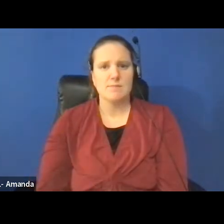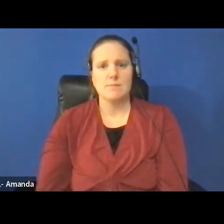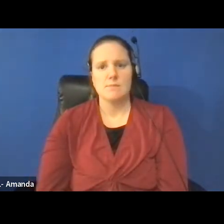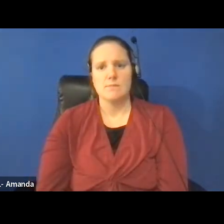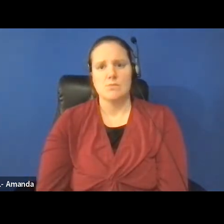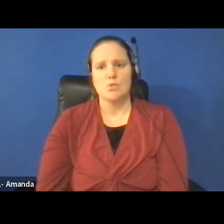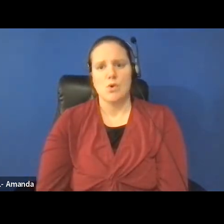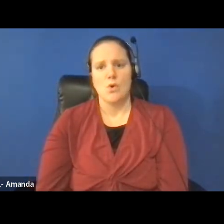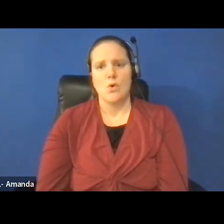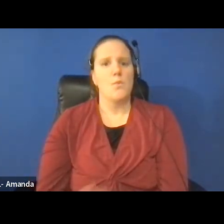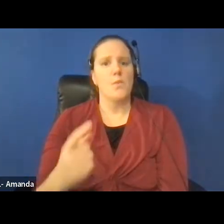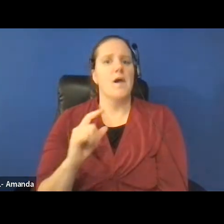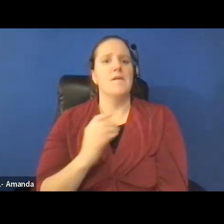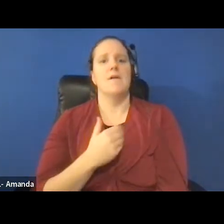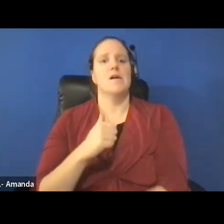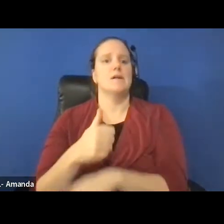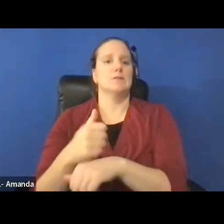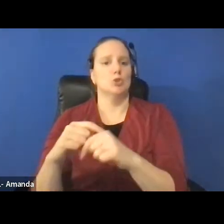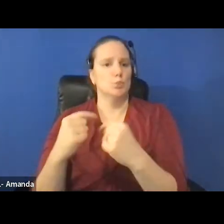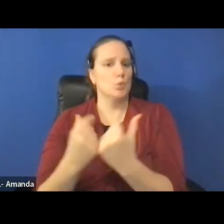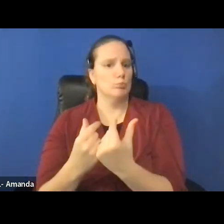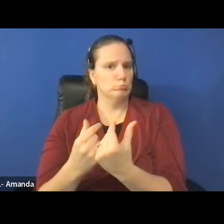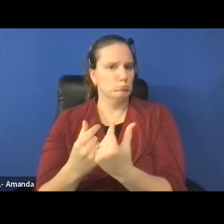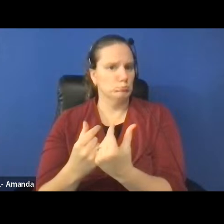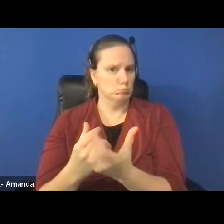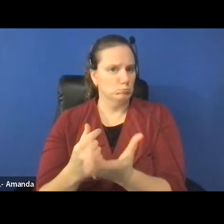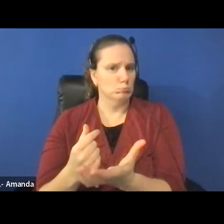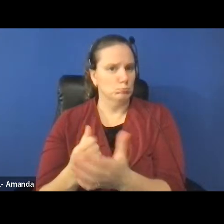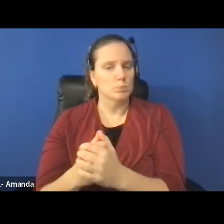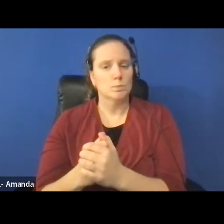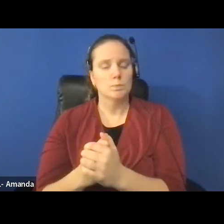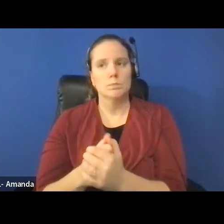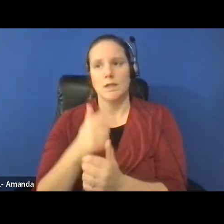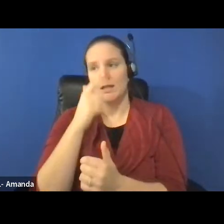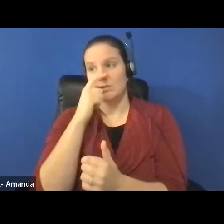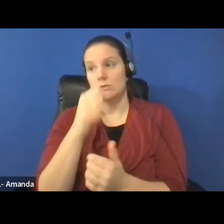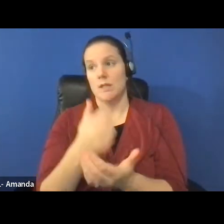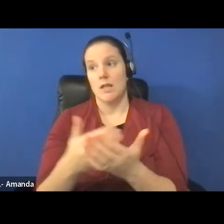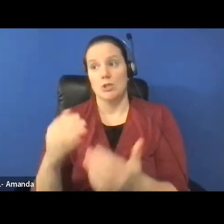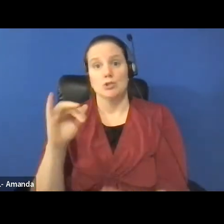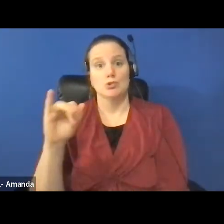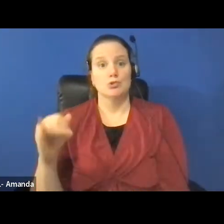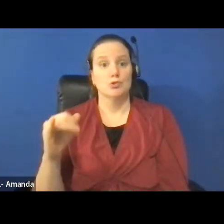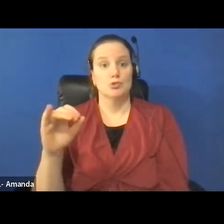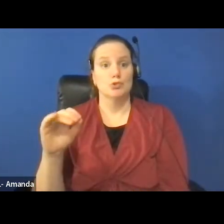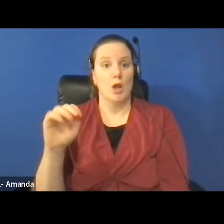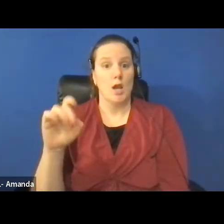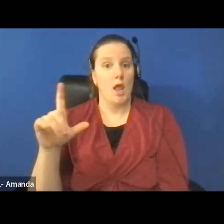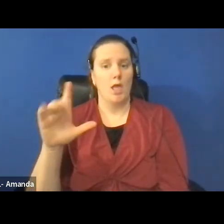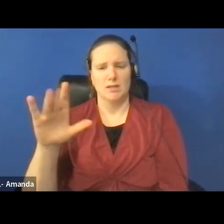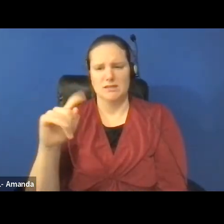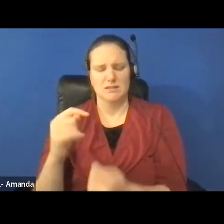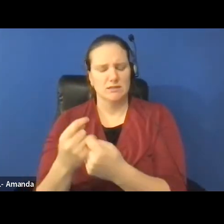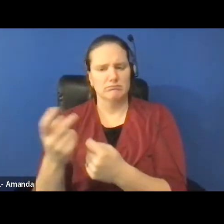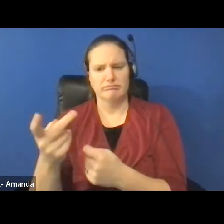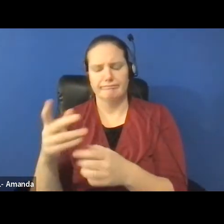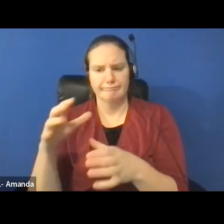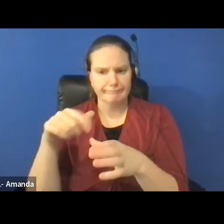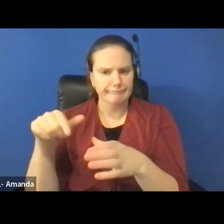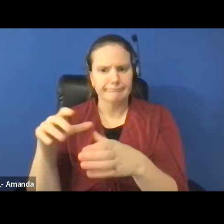one of our existing groups. So interesting stuff. John L. and his team are doing a fantastic